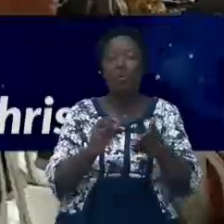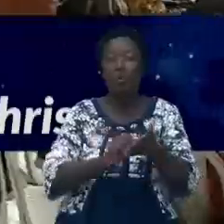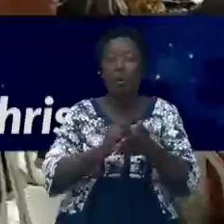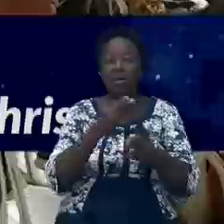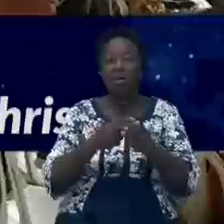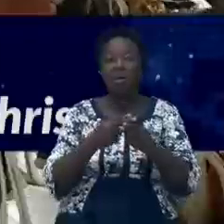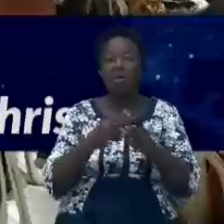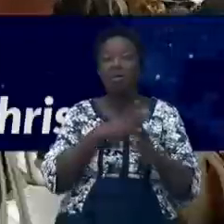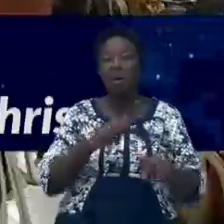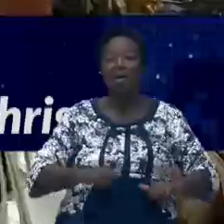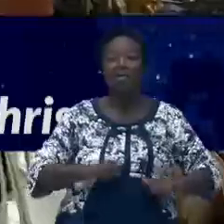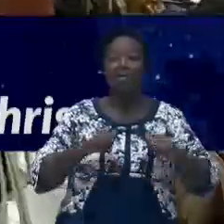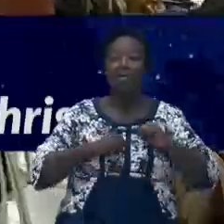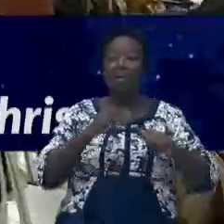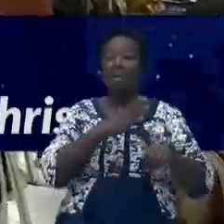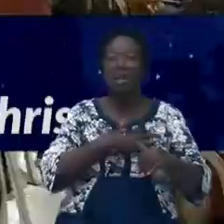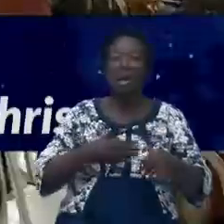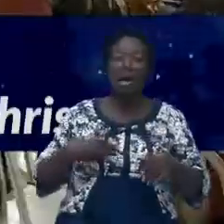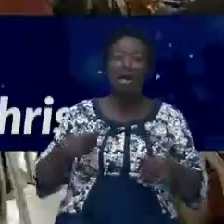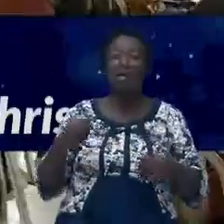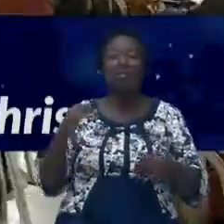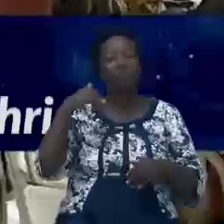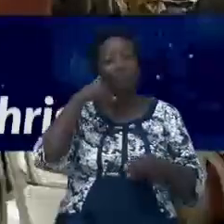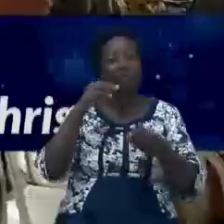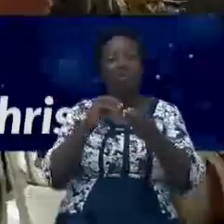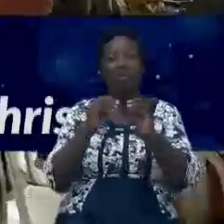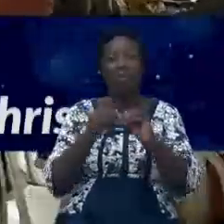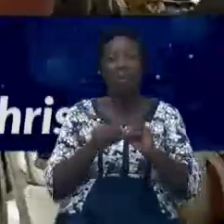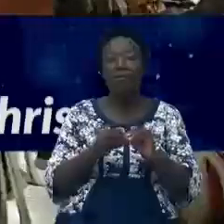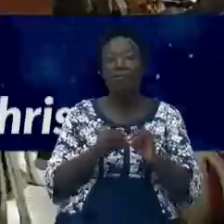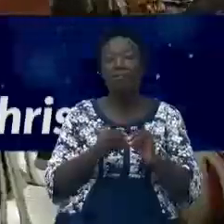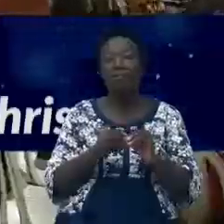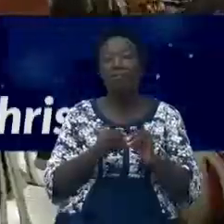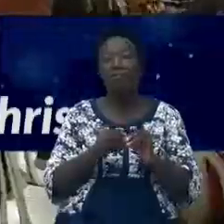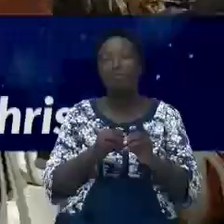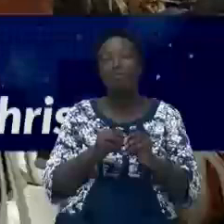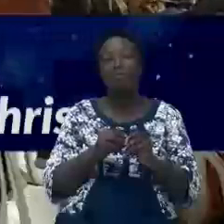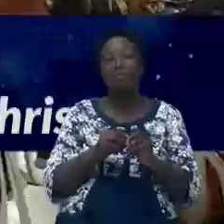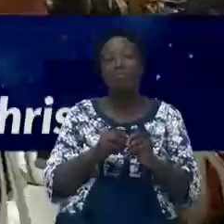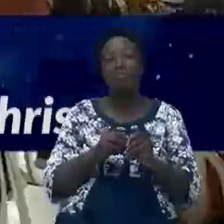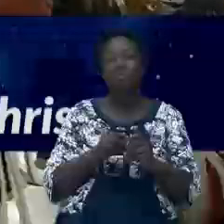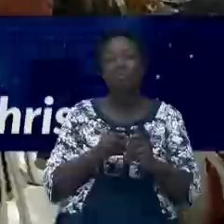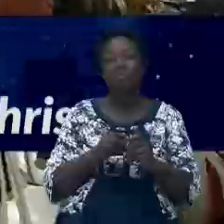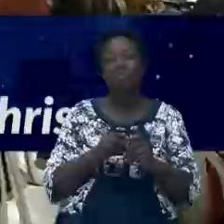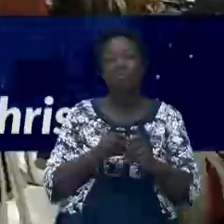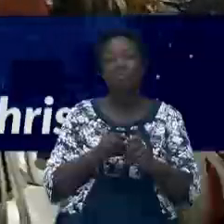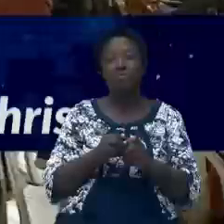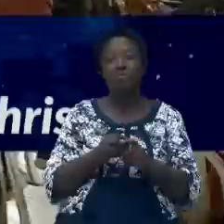Collect a slip, fill it up, and hand it back to the counselors.